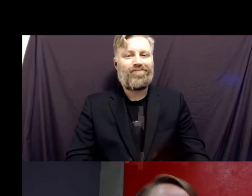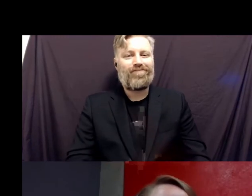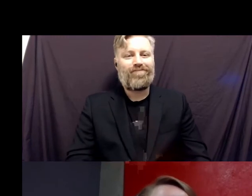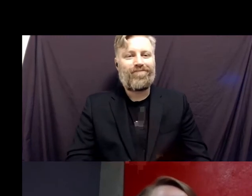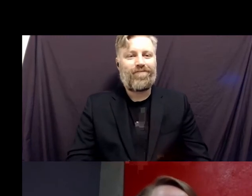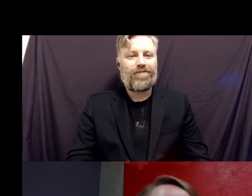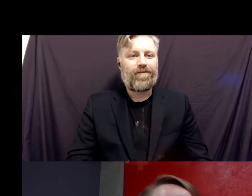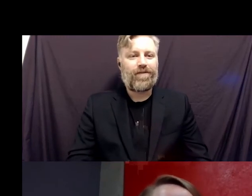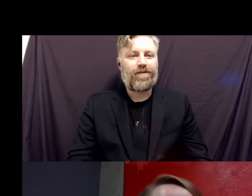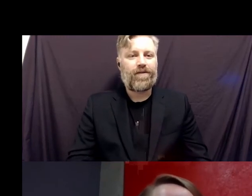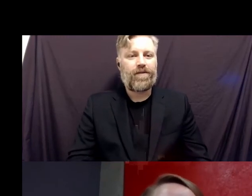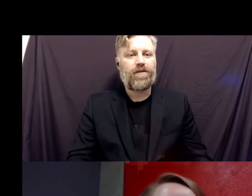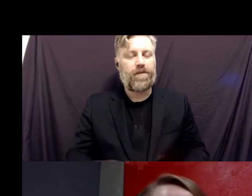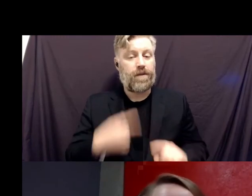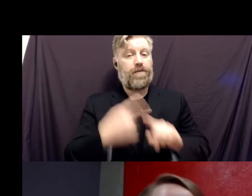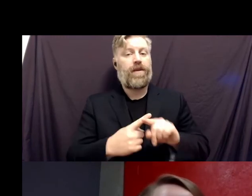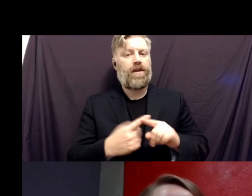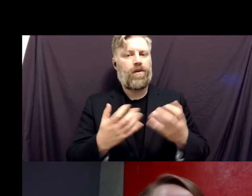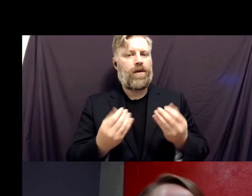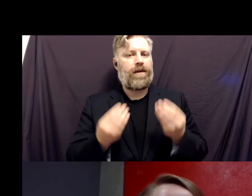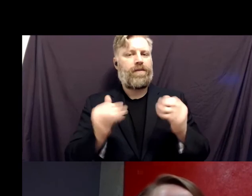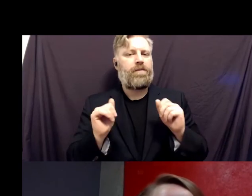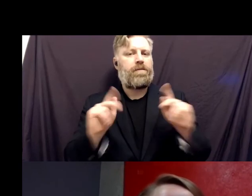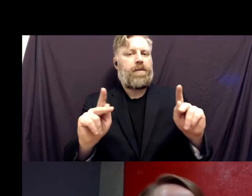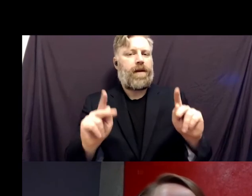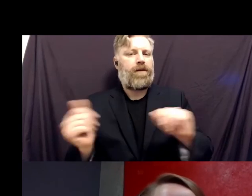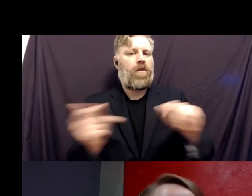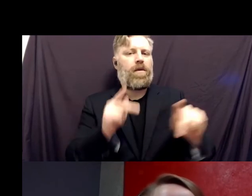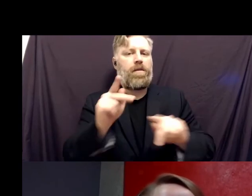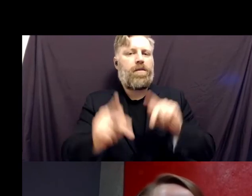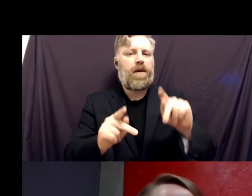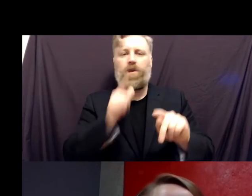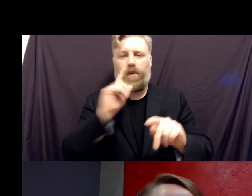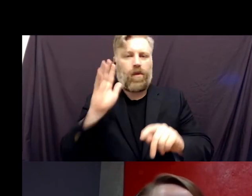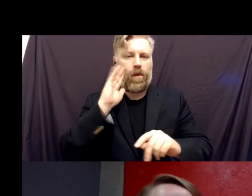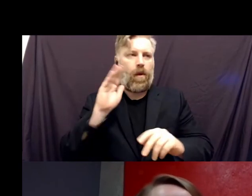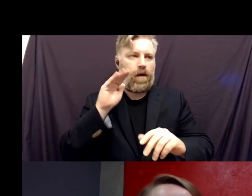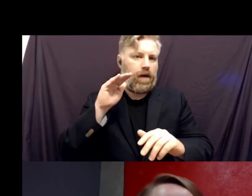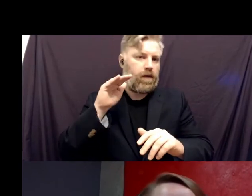give back to all people who will see and go into this